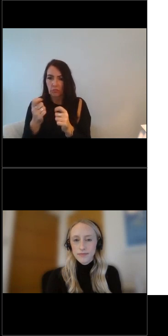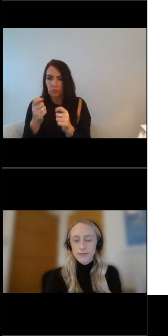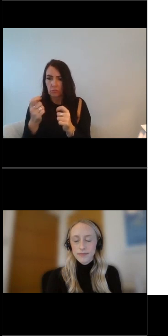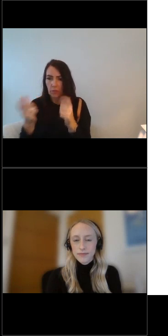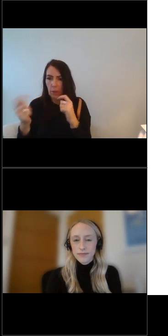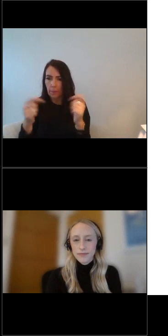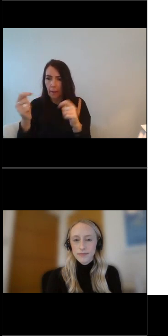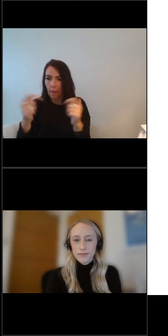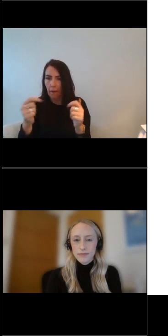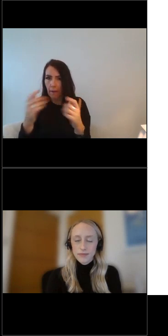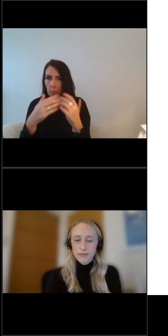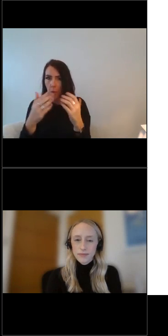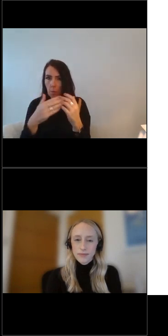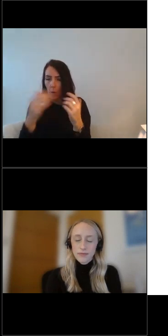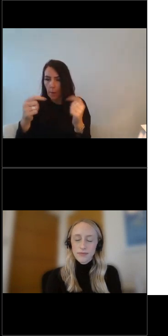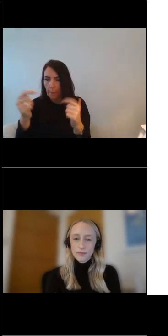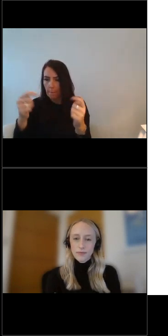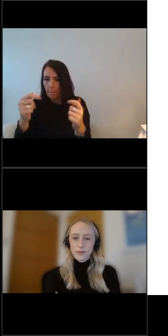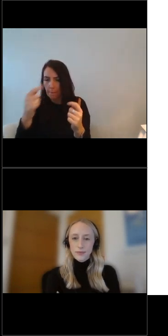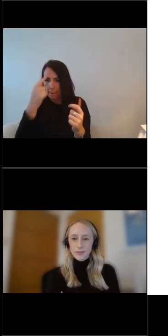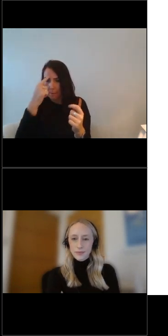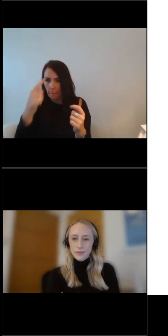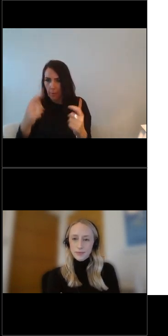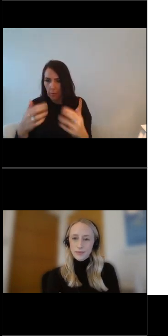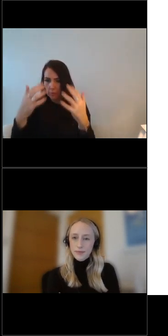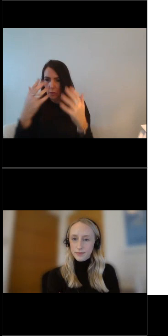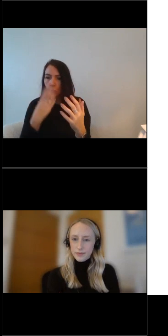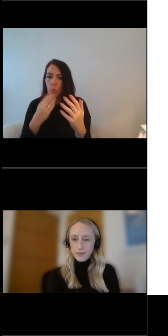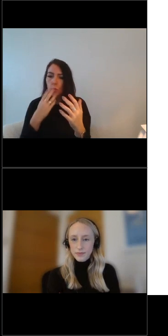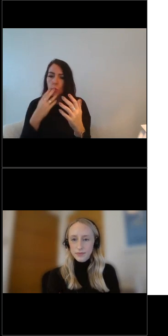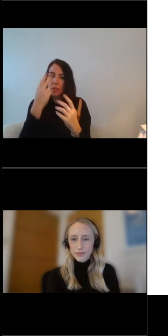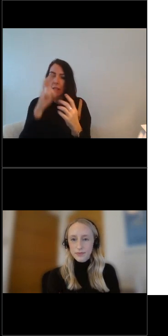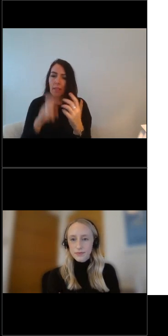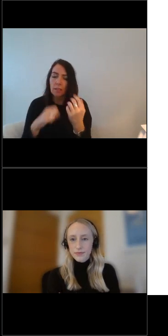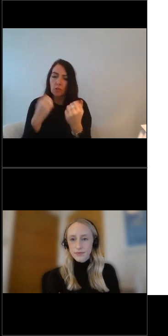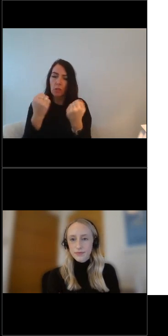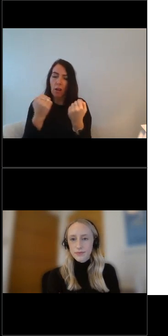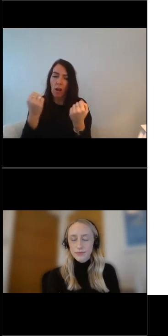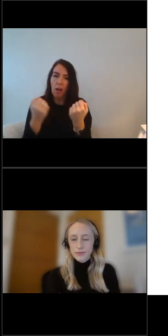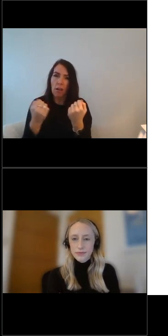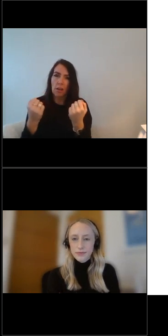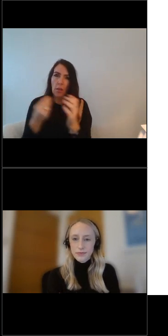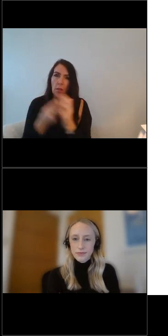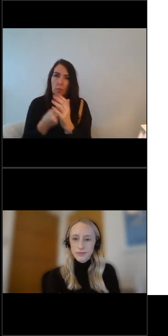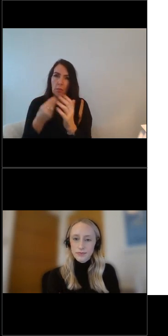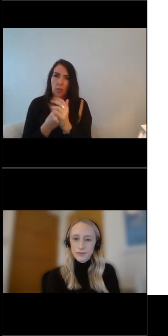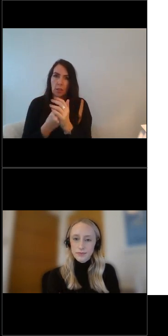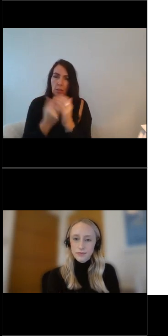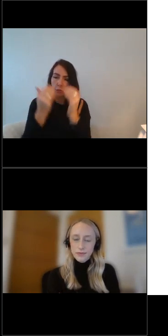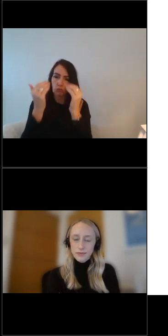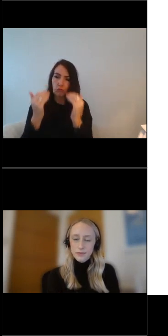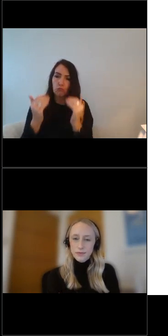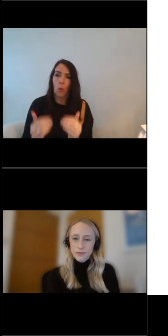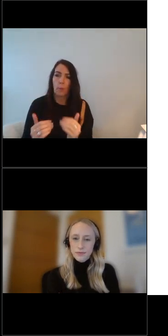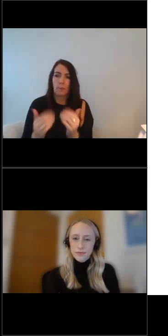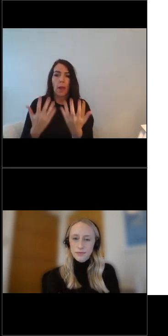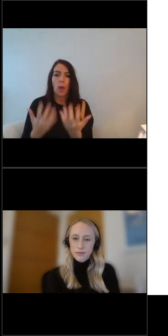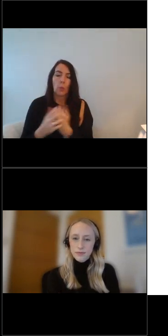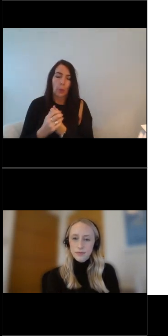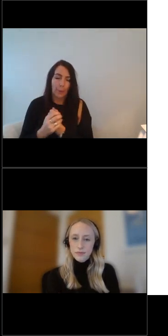back, and more are coming back, we found used electric car prices have dropped substantially.